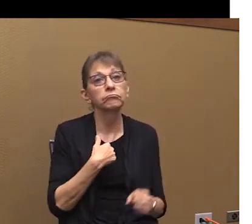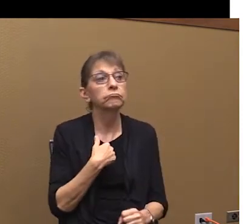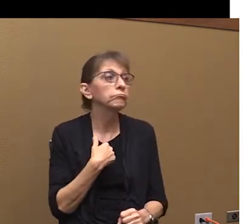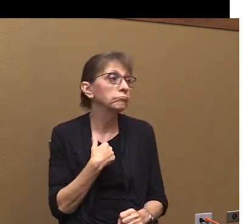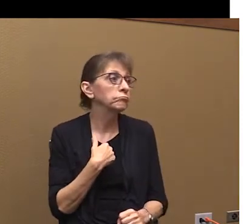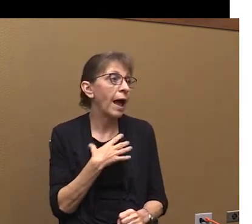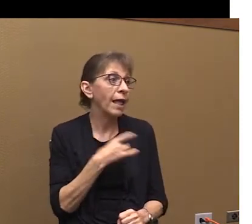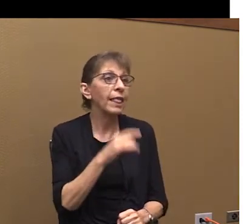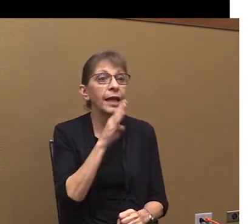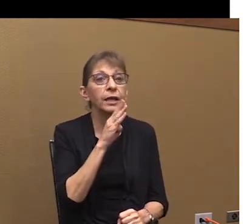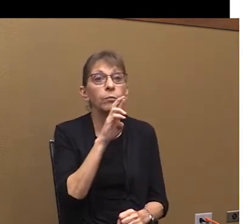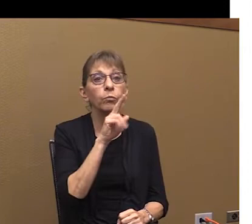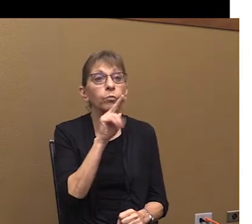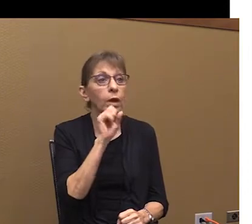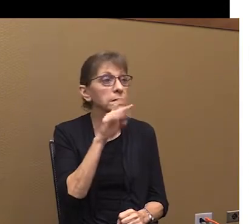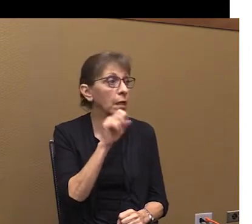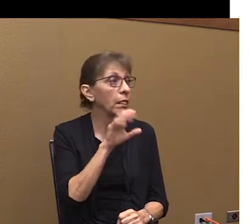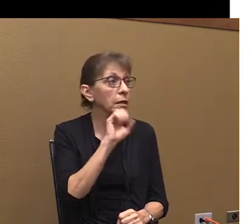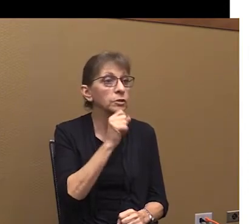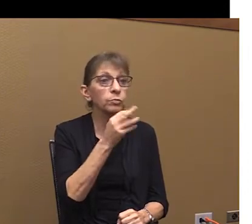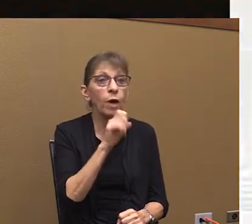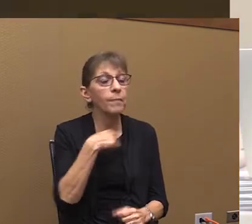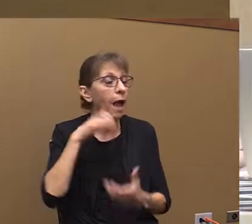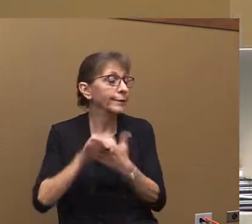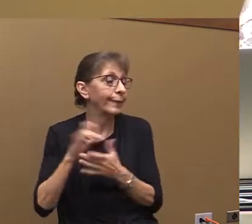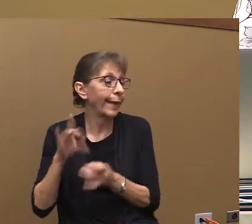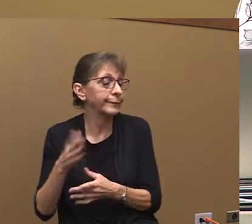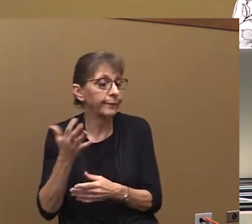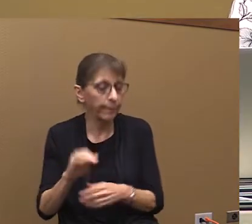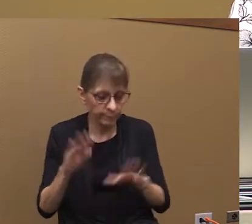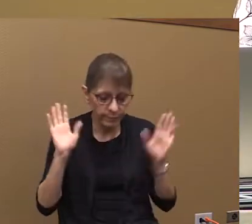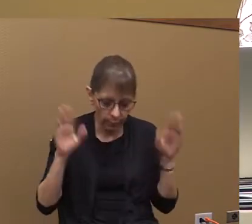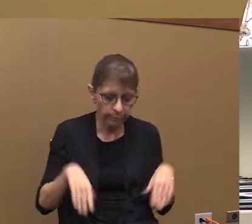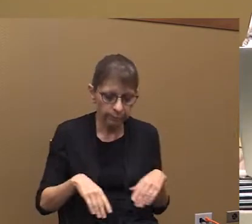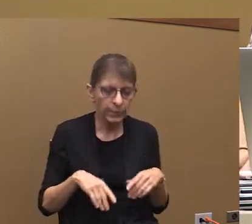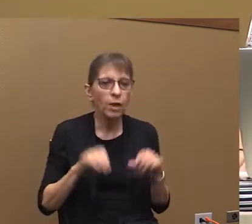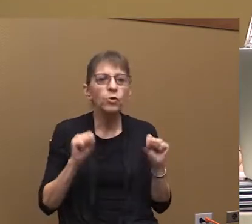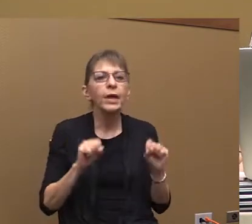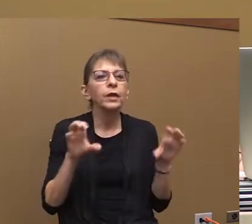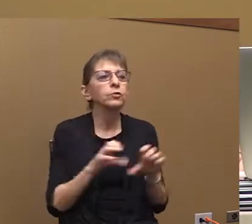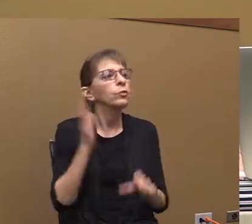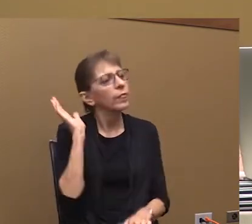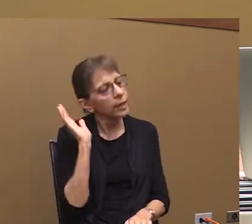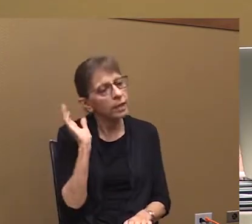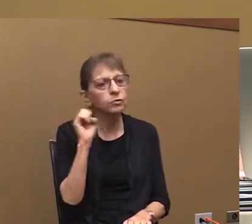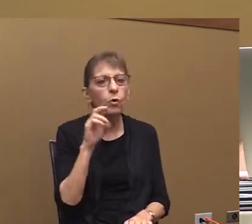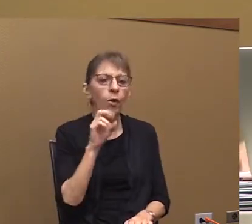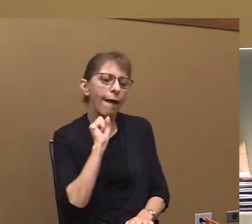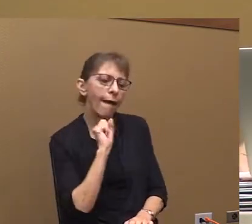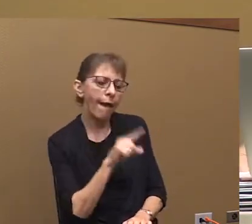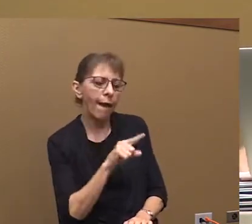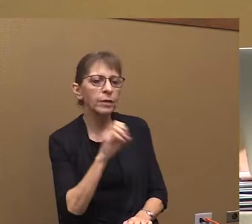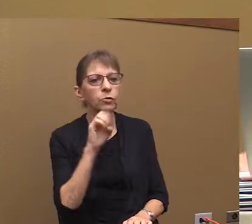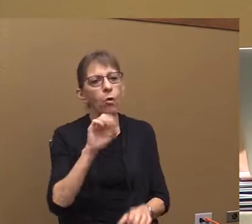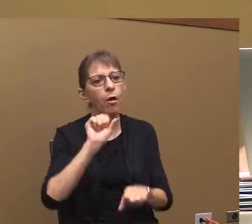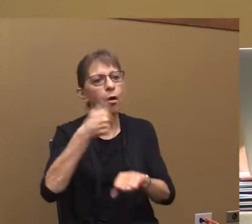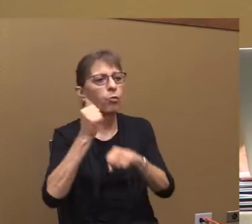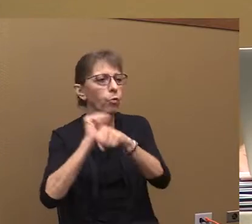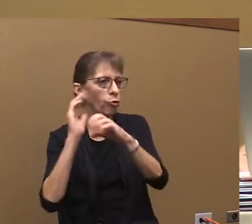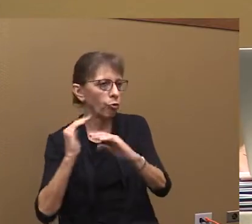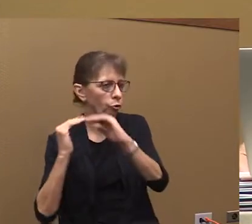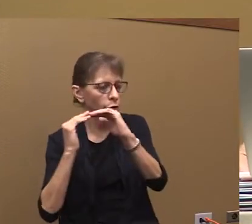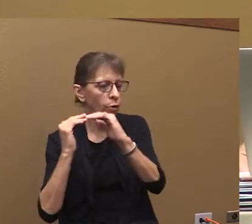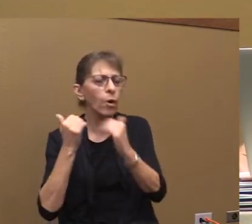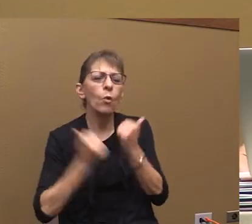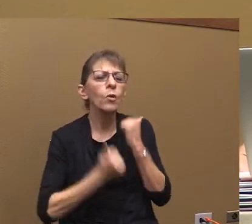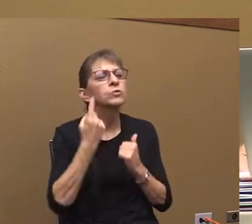Brussels sprouts. These were just all things I had in the refrigerator. I don't like Brussels sprouts, but my husband Elliot does.